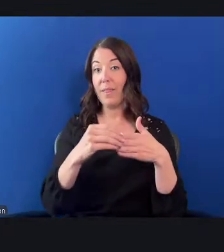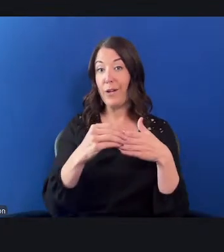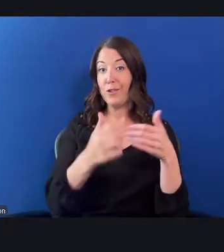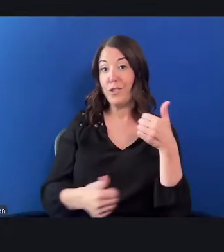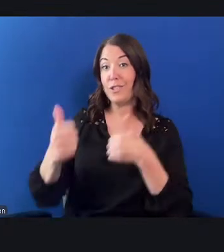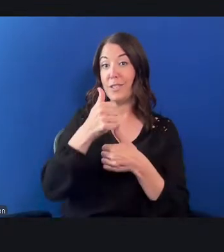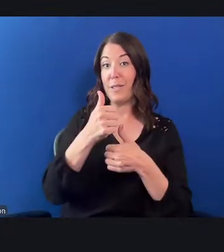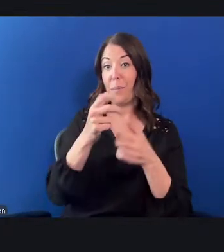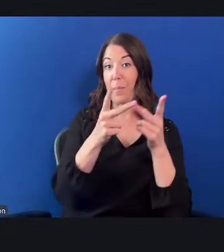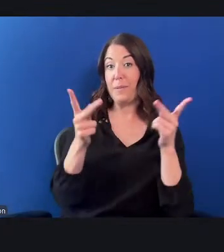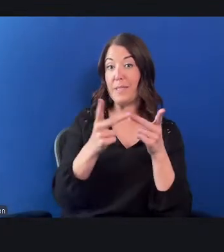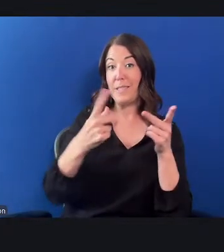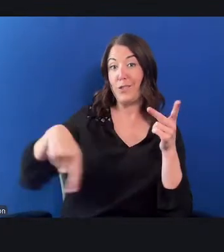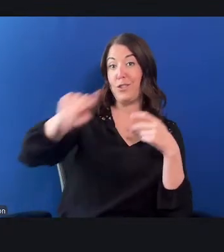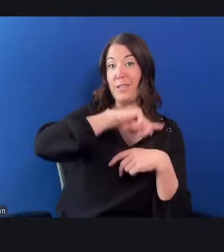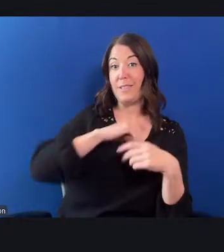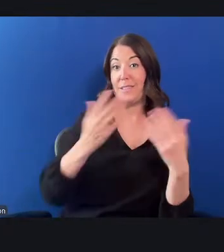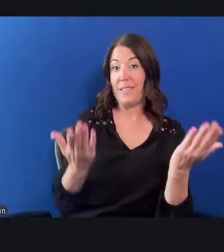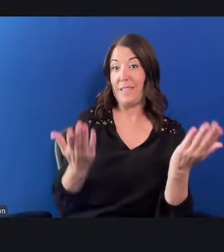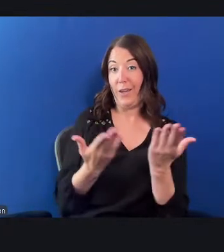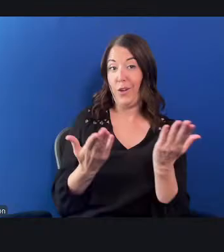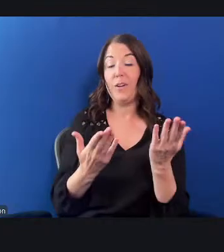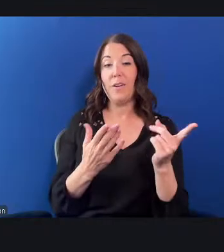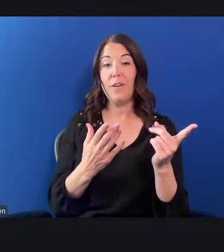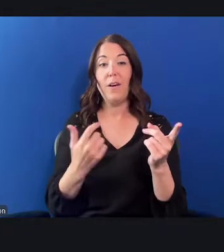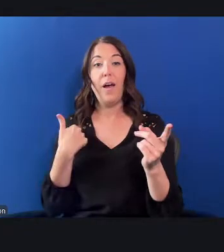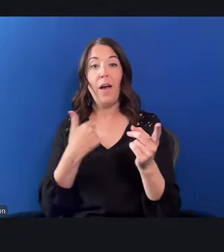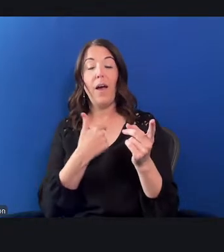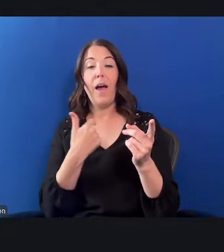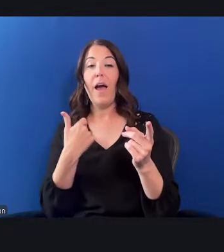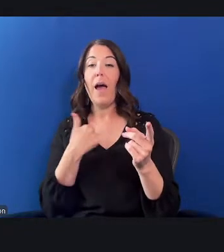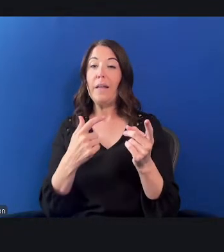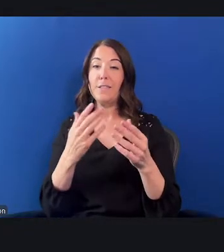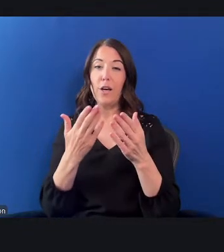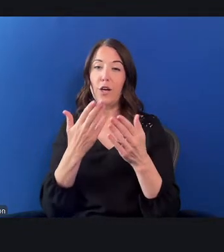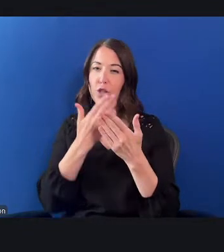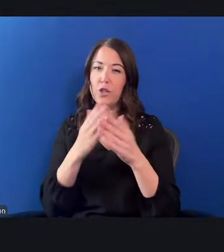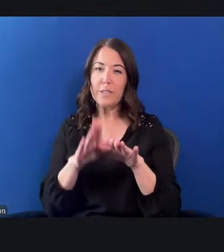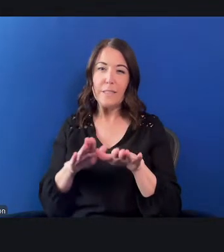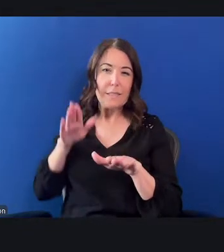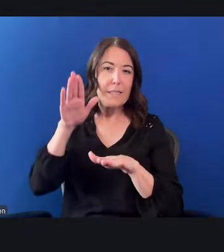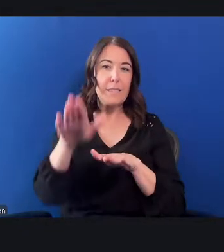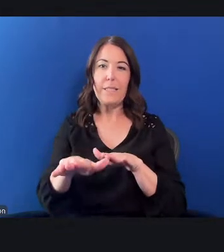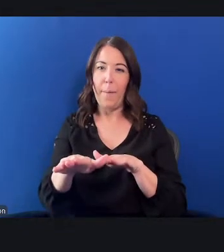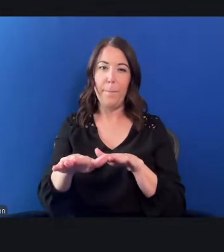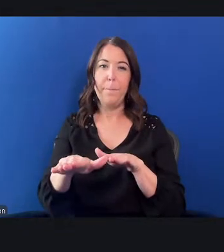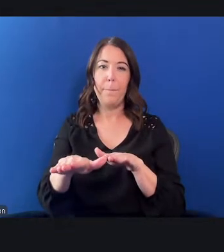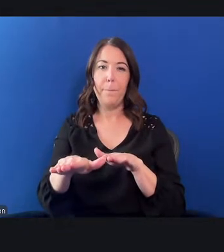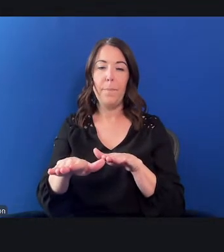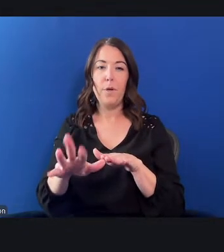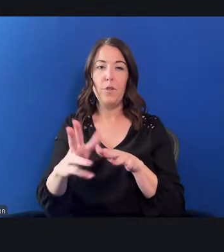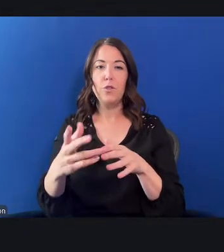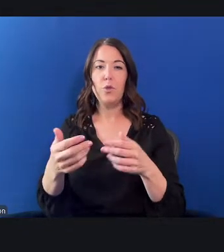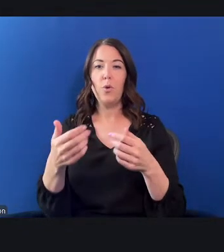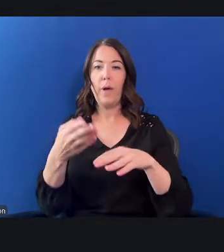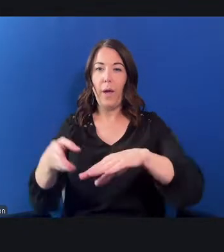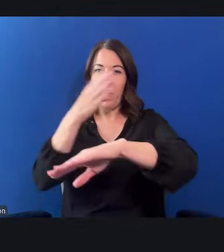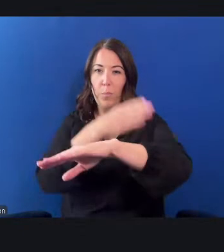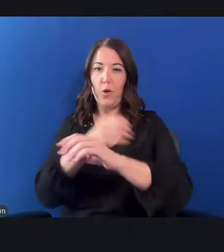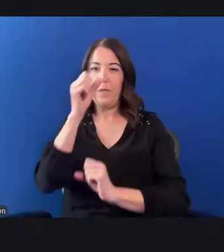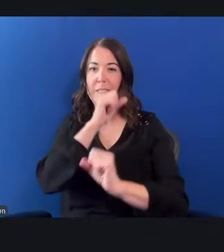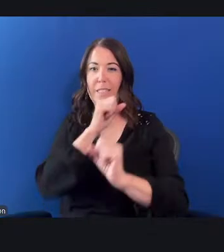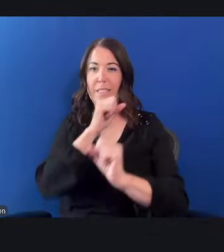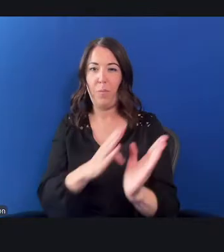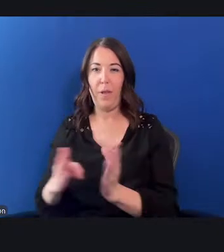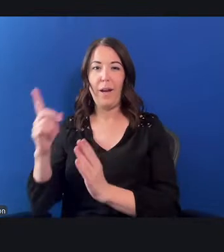here at the Schools for the Deaf and Blind, and we expect it's a key step forward as we continue to improve our strategic planning at the Schools